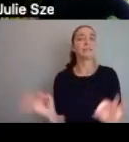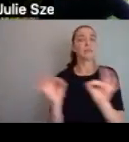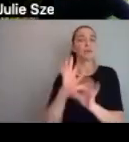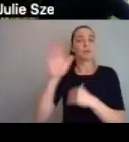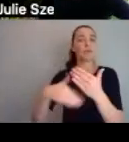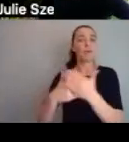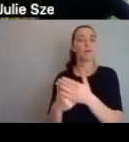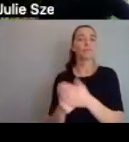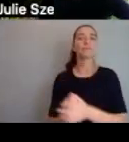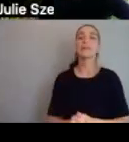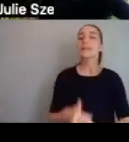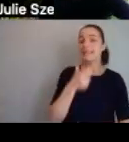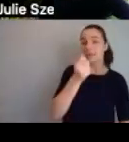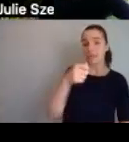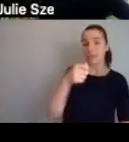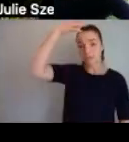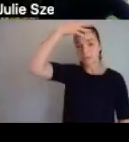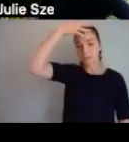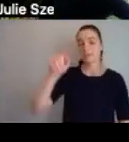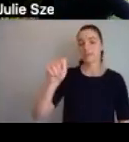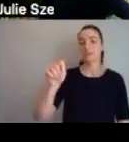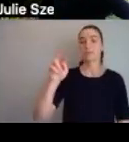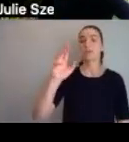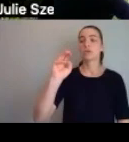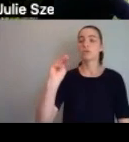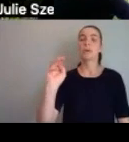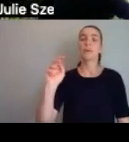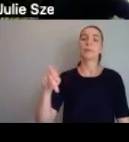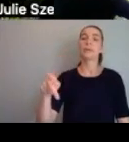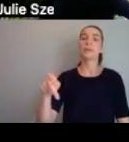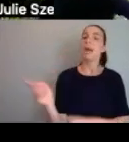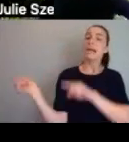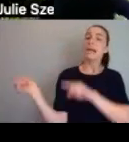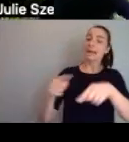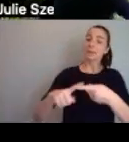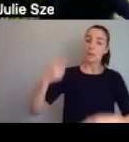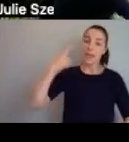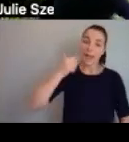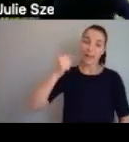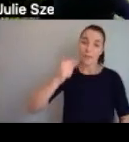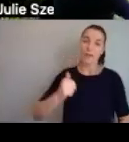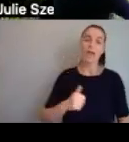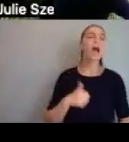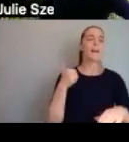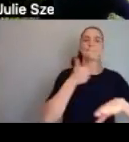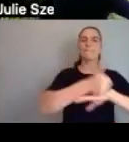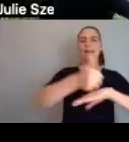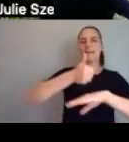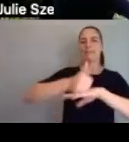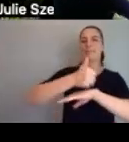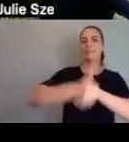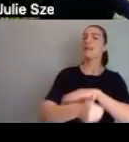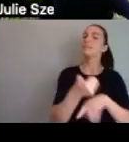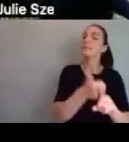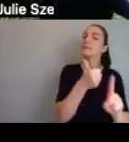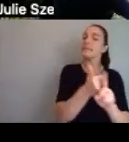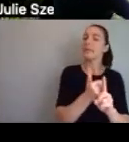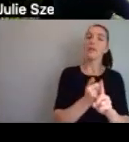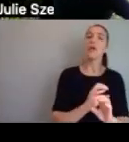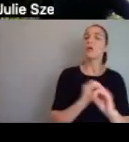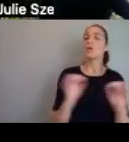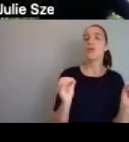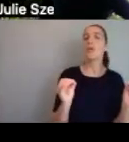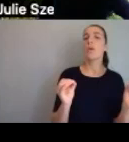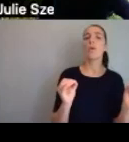put the blame on California's for not raking its leaves, despite the fact that 50 percent of the forests in California are under federal control.